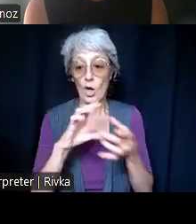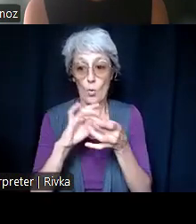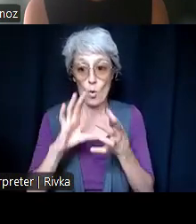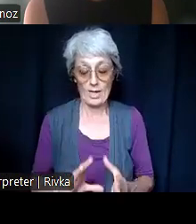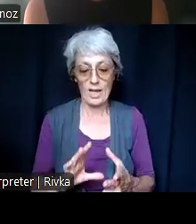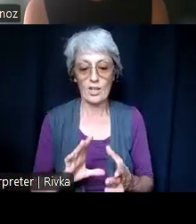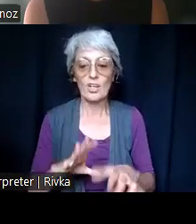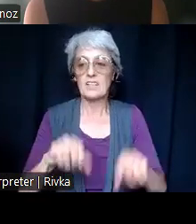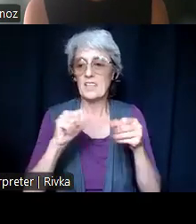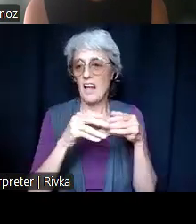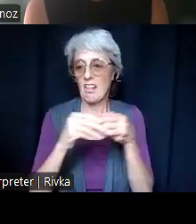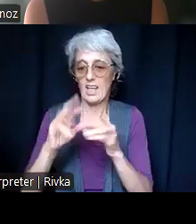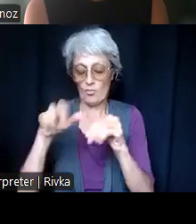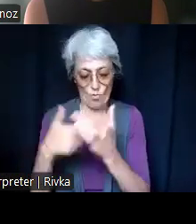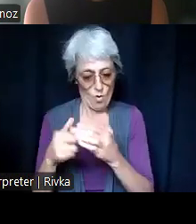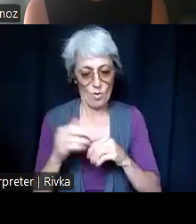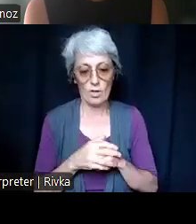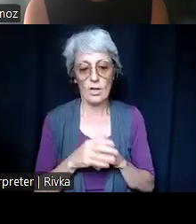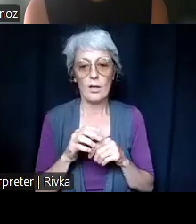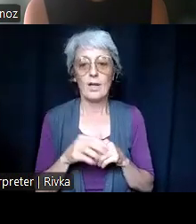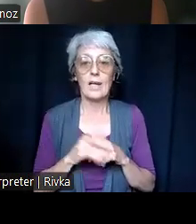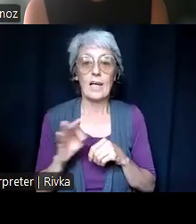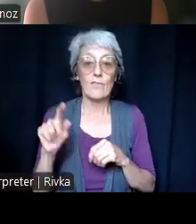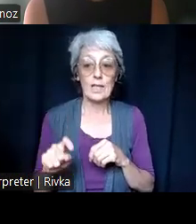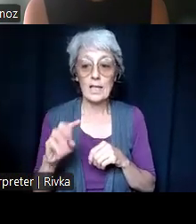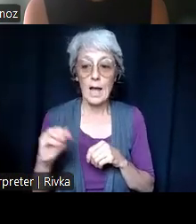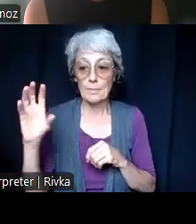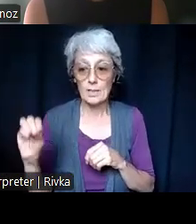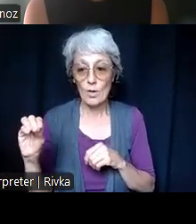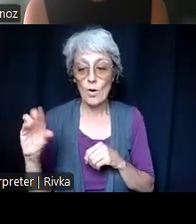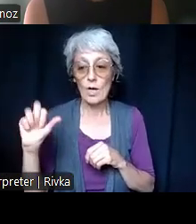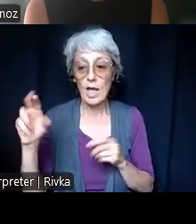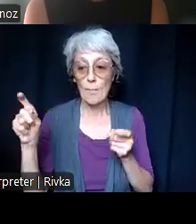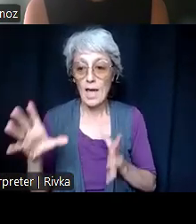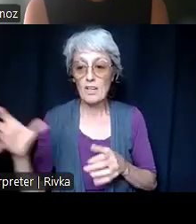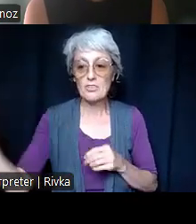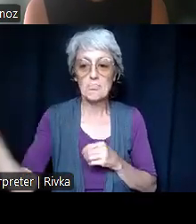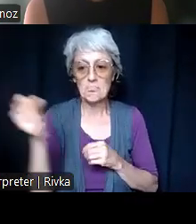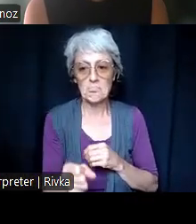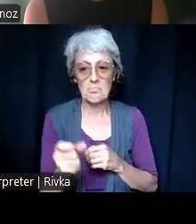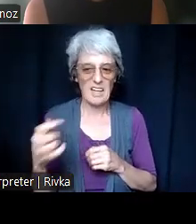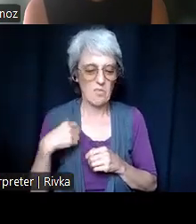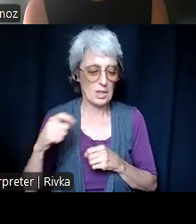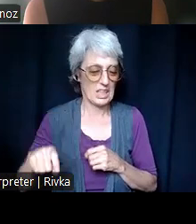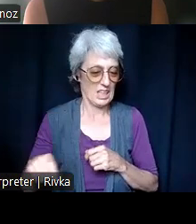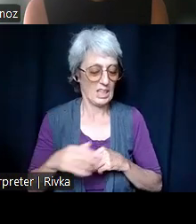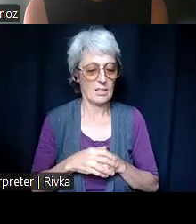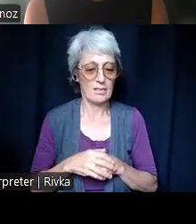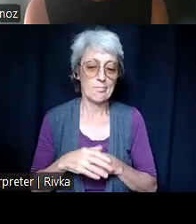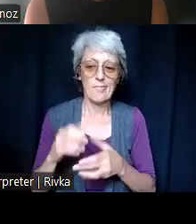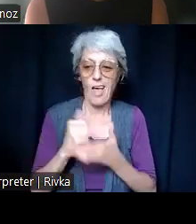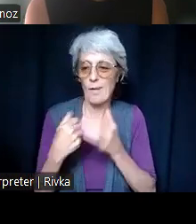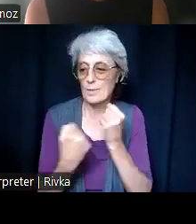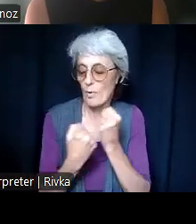and then pulling in as needed the MCO care manager to help support. And sometimes they may even be part of the child and